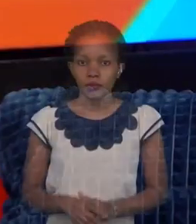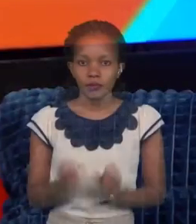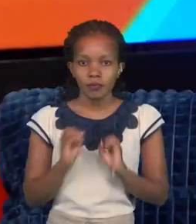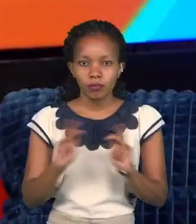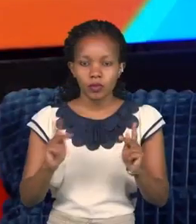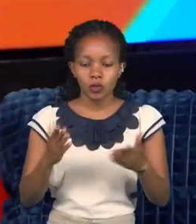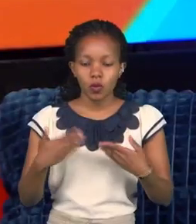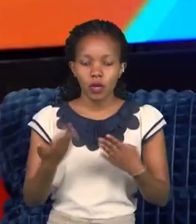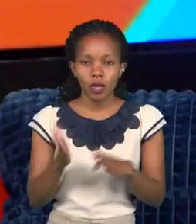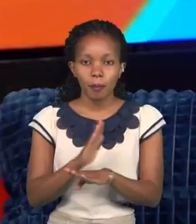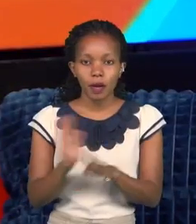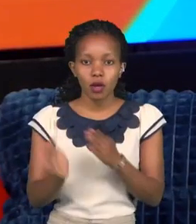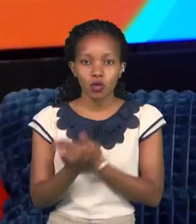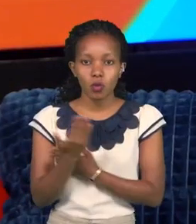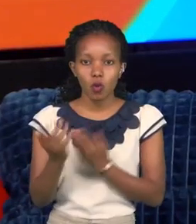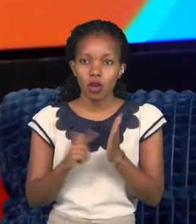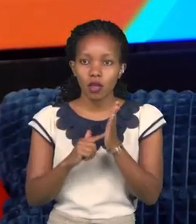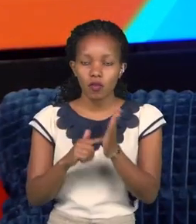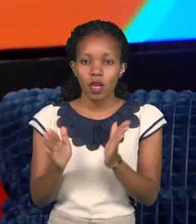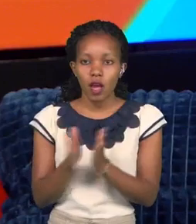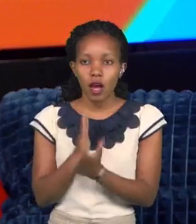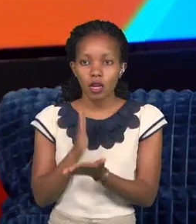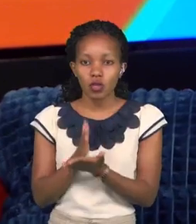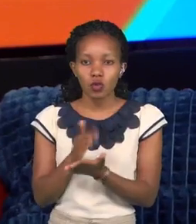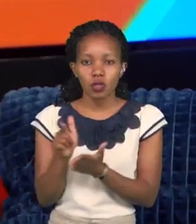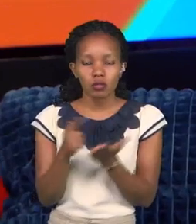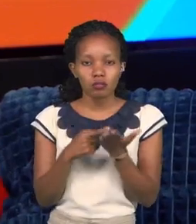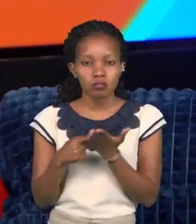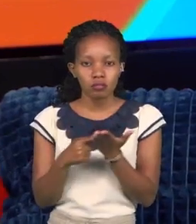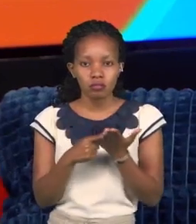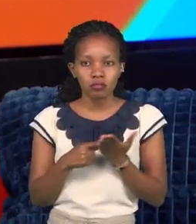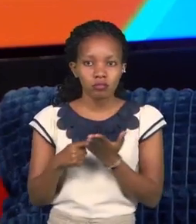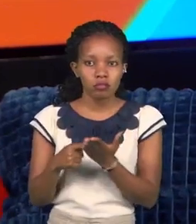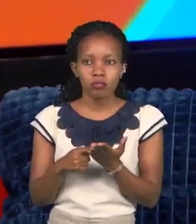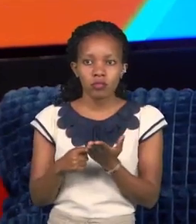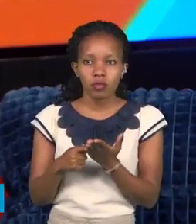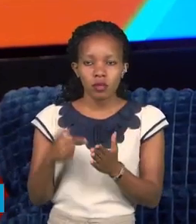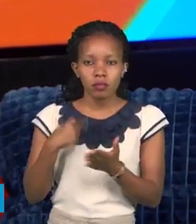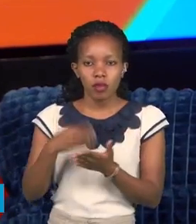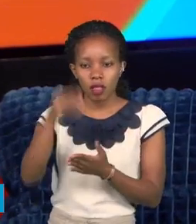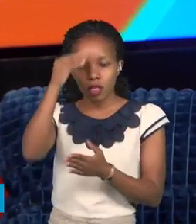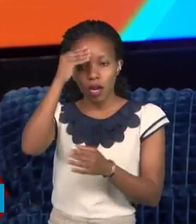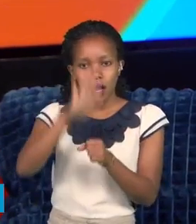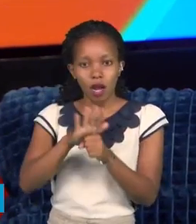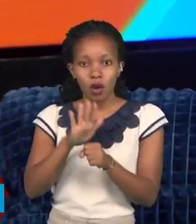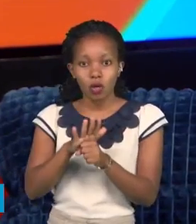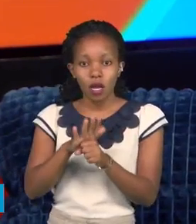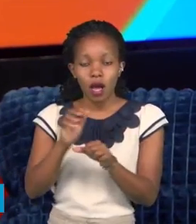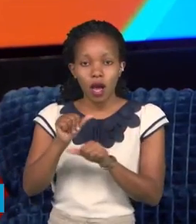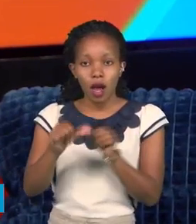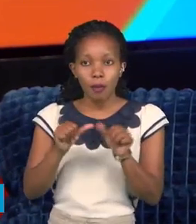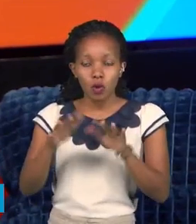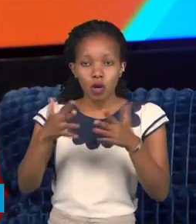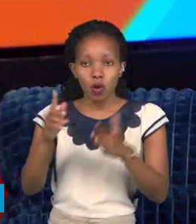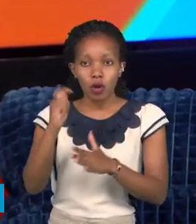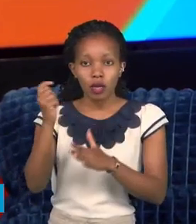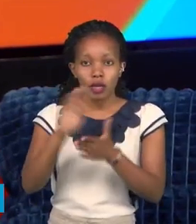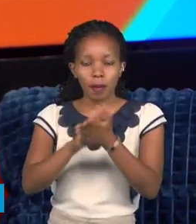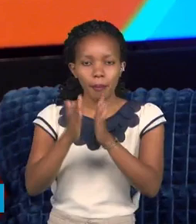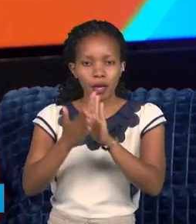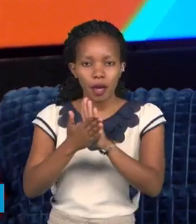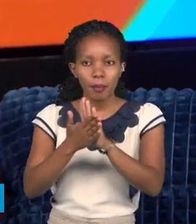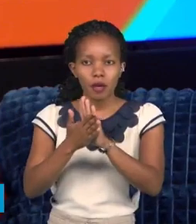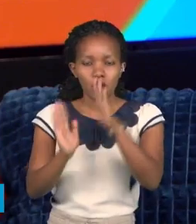All right, welcome back to Morning Live. And of course, this discussion, even from my end, I'm learning so much on how Kenya is becoming one of the